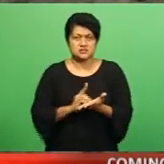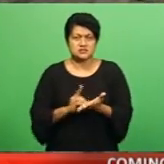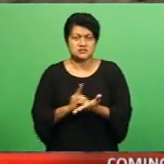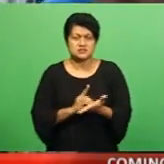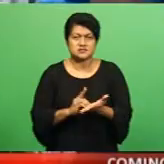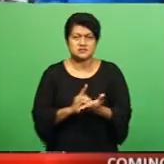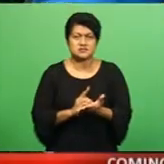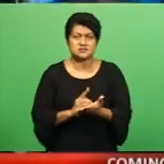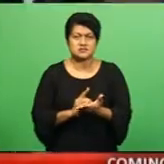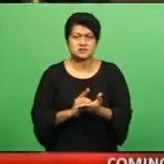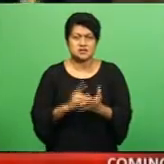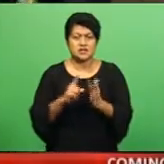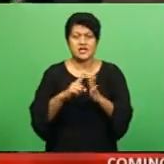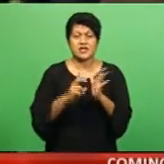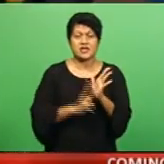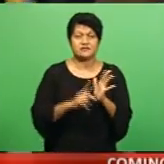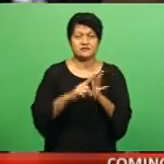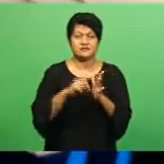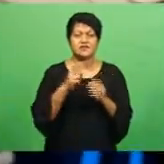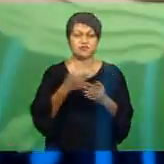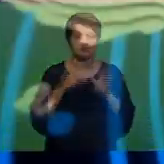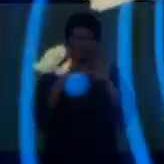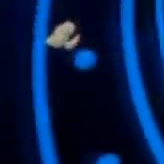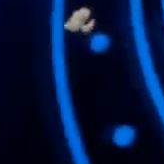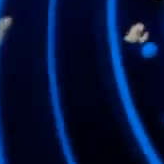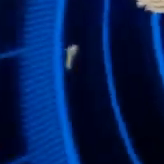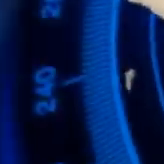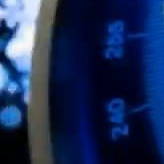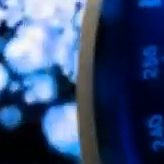and iconic EV tree replanted.